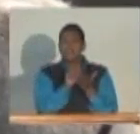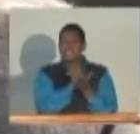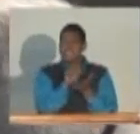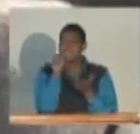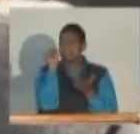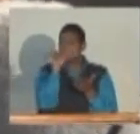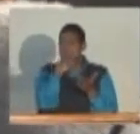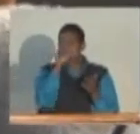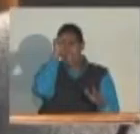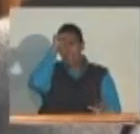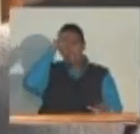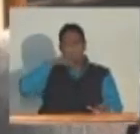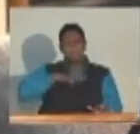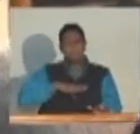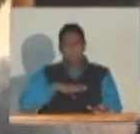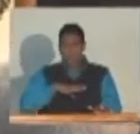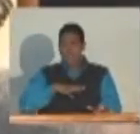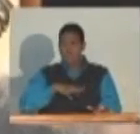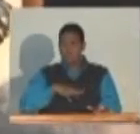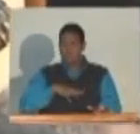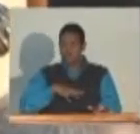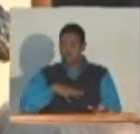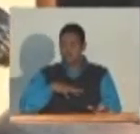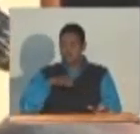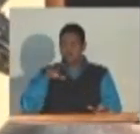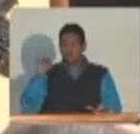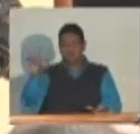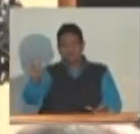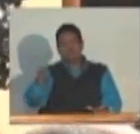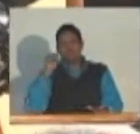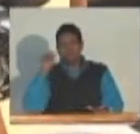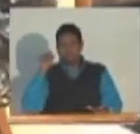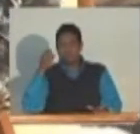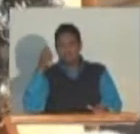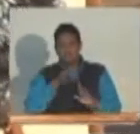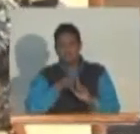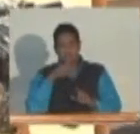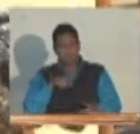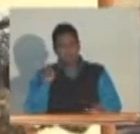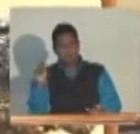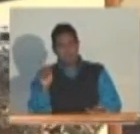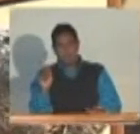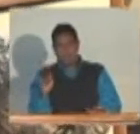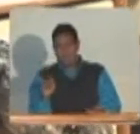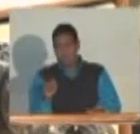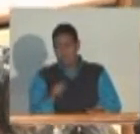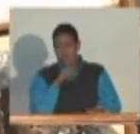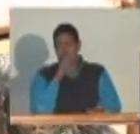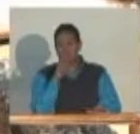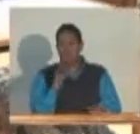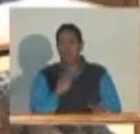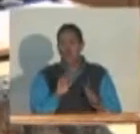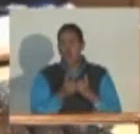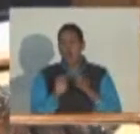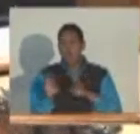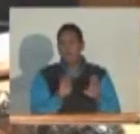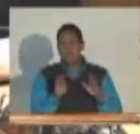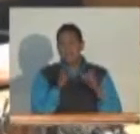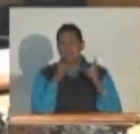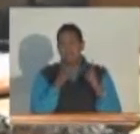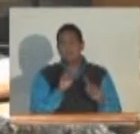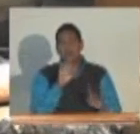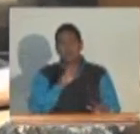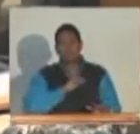male marshal to retrieve her from it, disregarding the code of decency, her